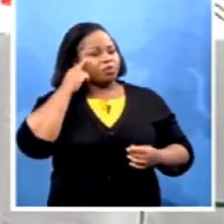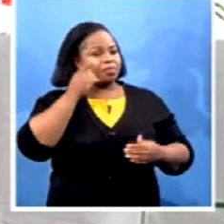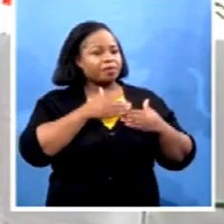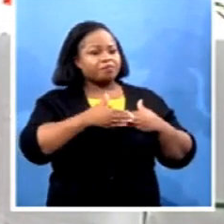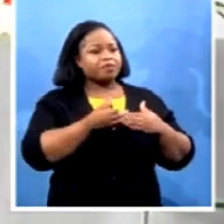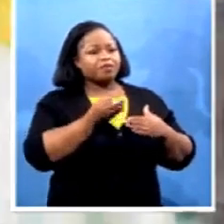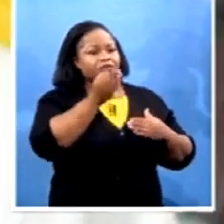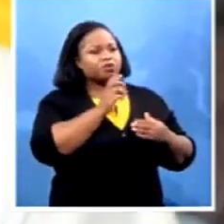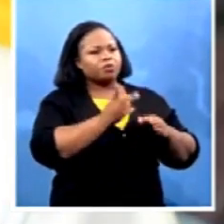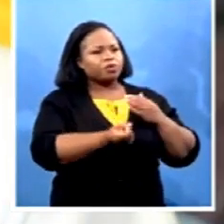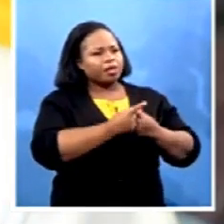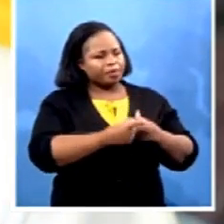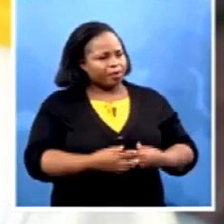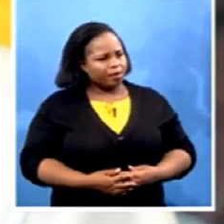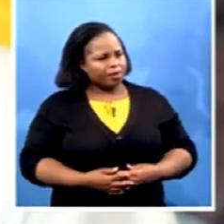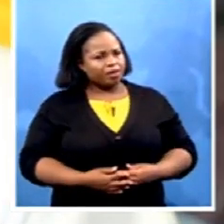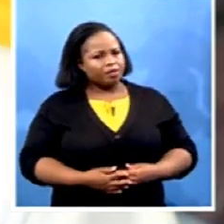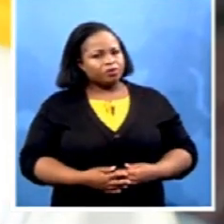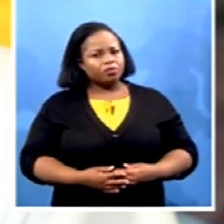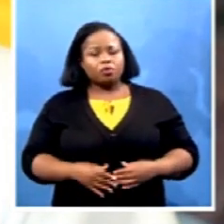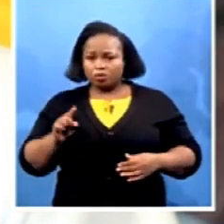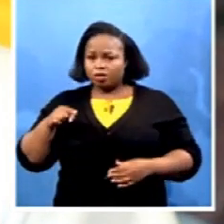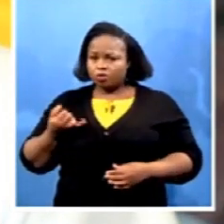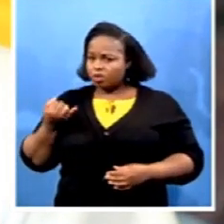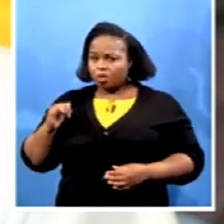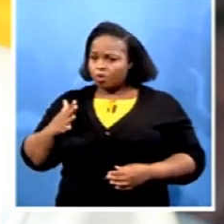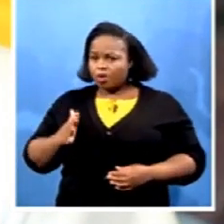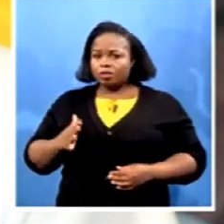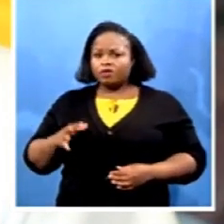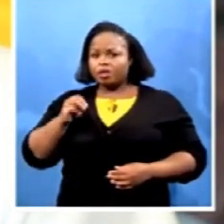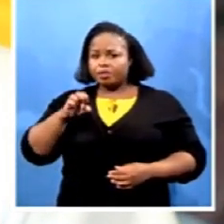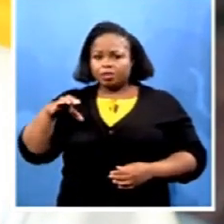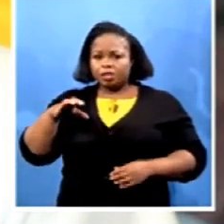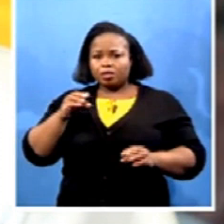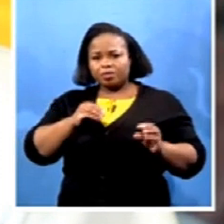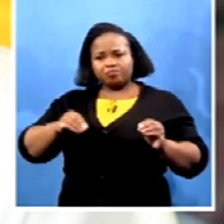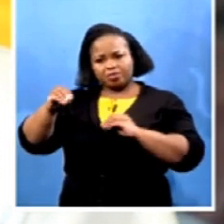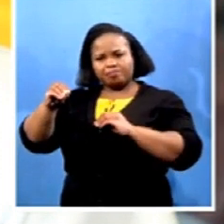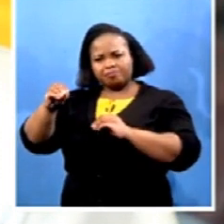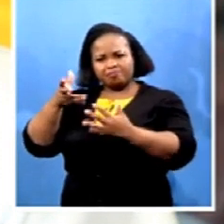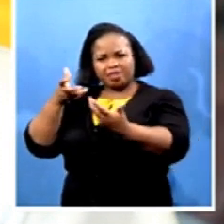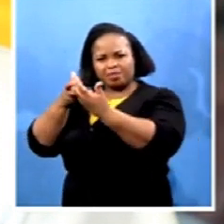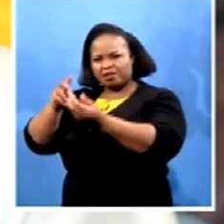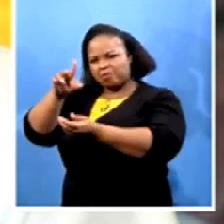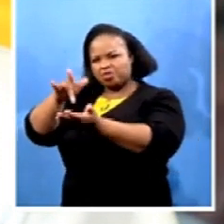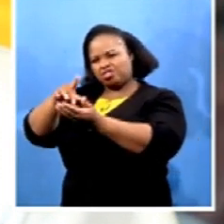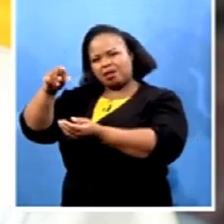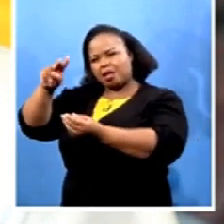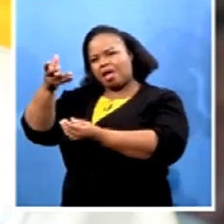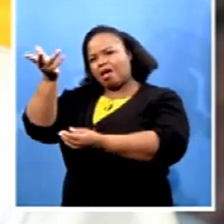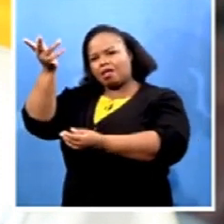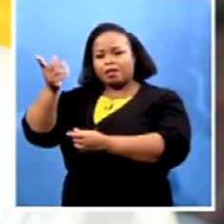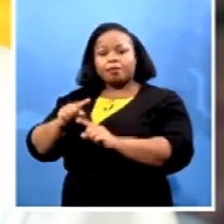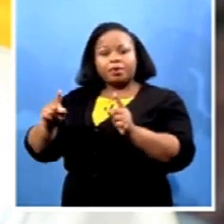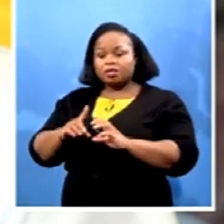We still call for the MEC to be redeployed to where it's best suited. But really now, the health department doesn't need people that will learn from the role.